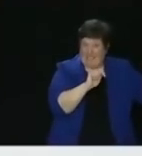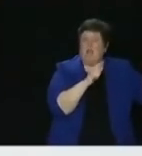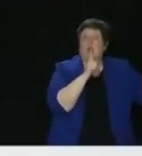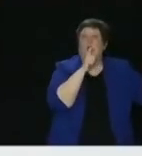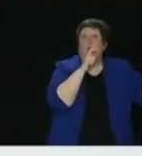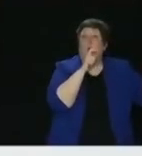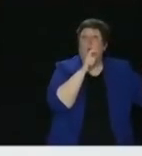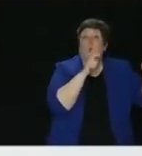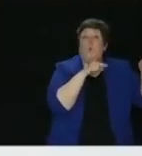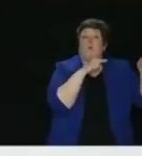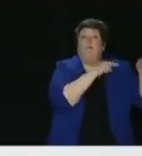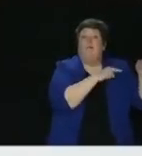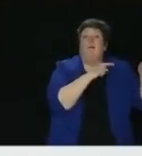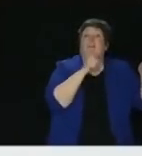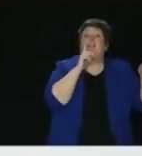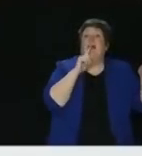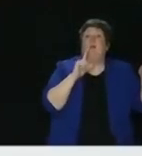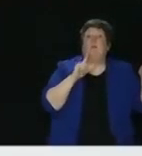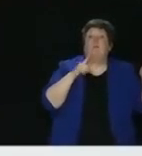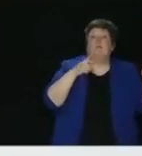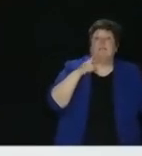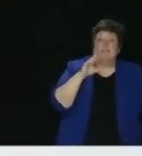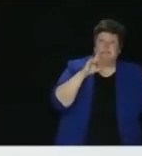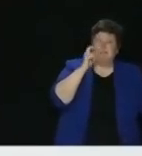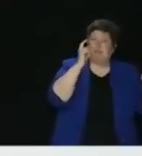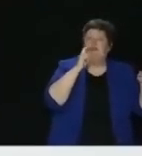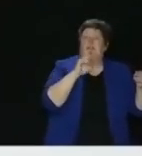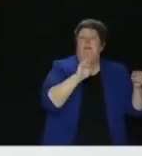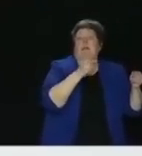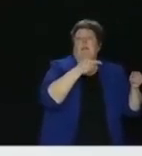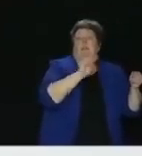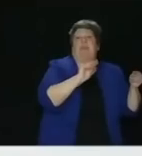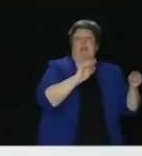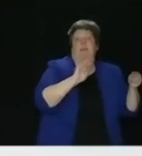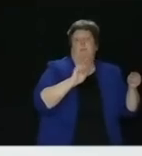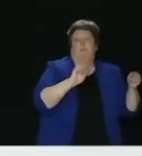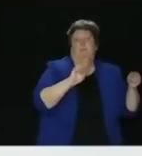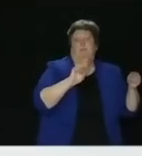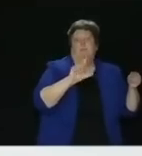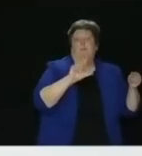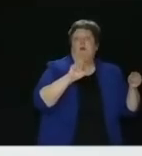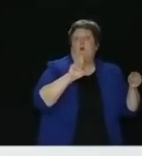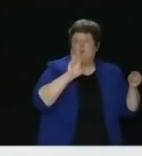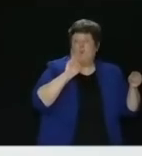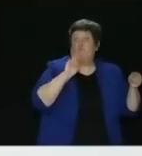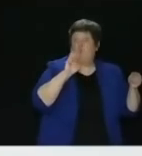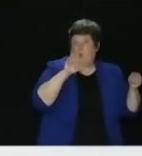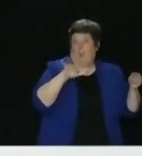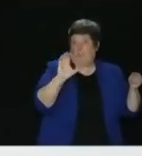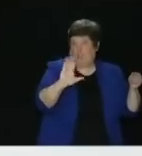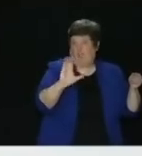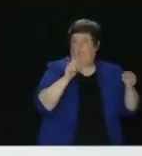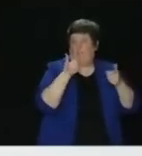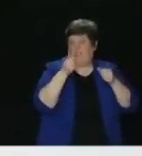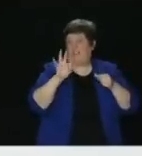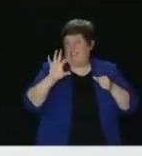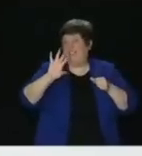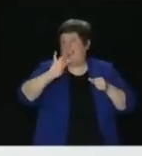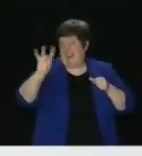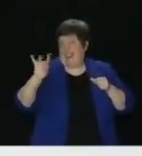by Mr. Mulroney's Conservatives in 1988. We have the duty to consult provinces, which we